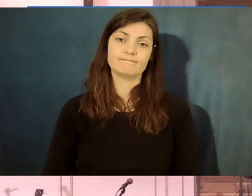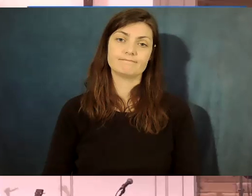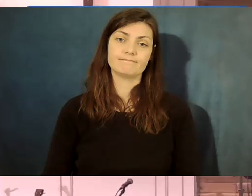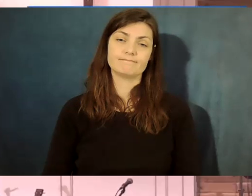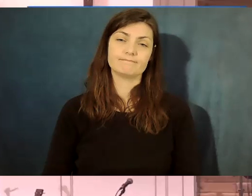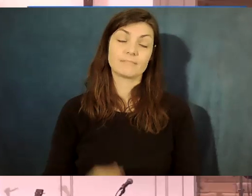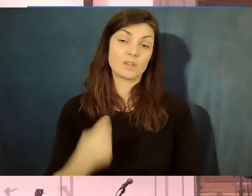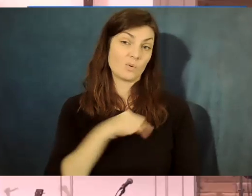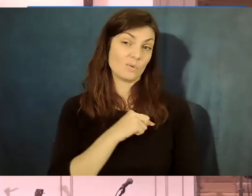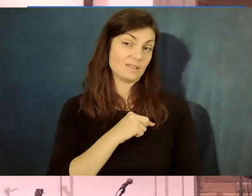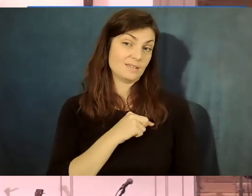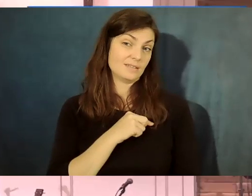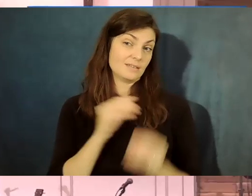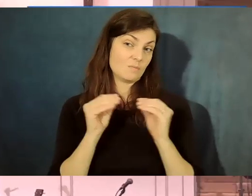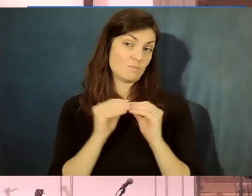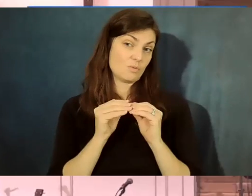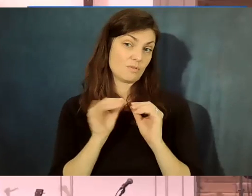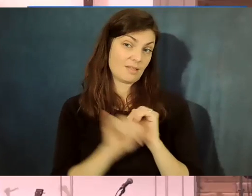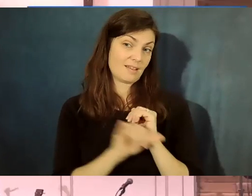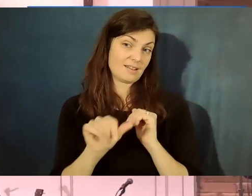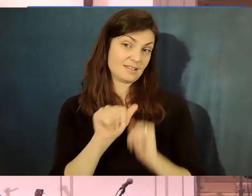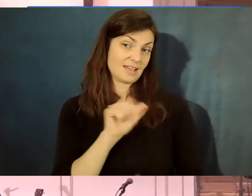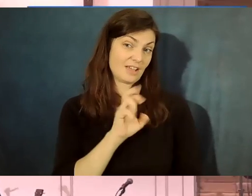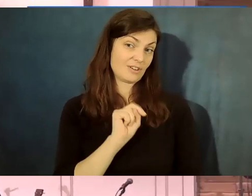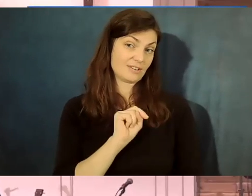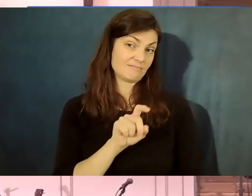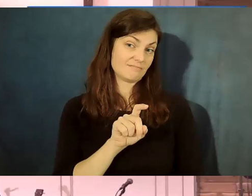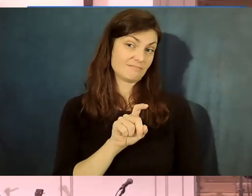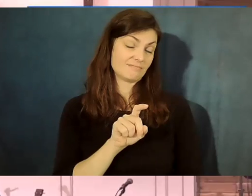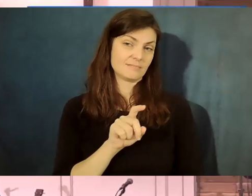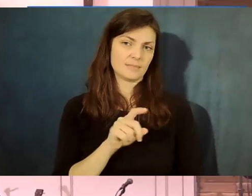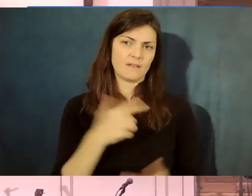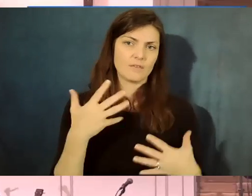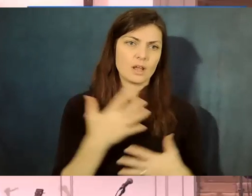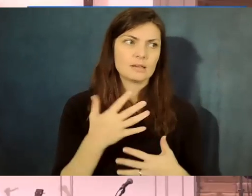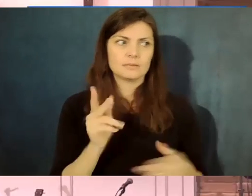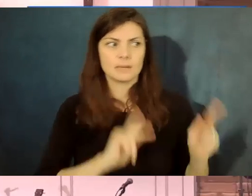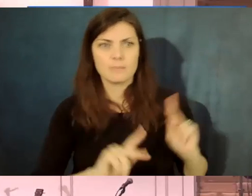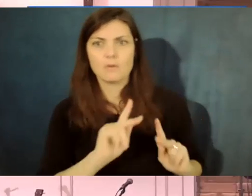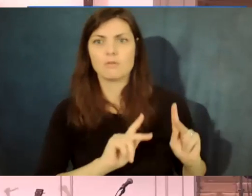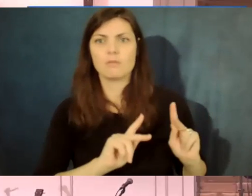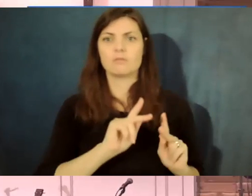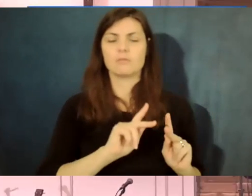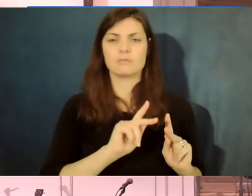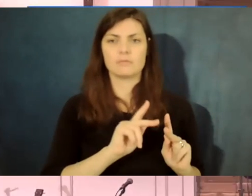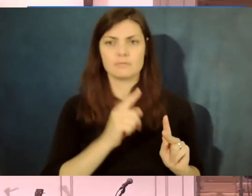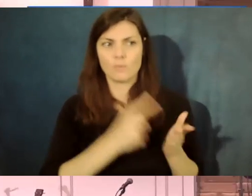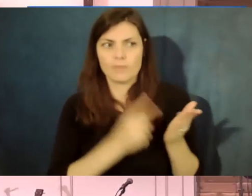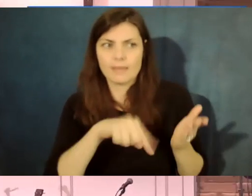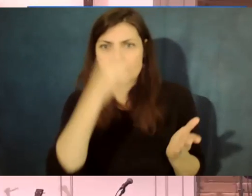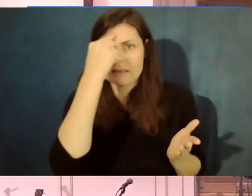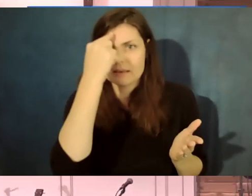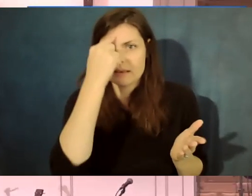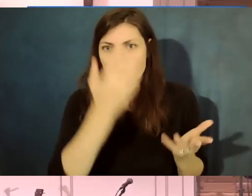Are we more like Aaron, so afraid of what people might